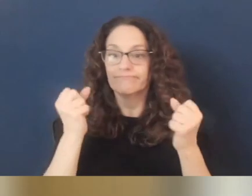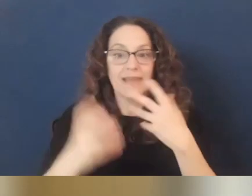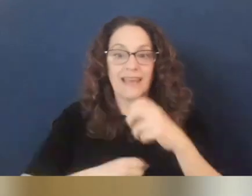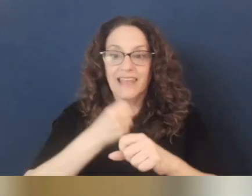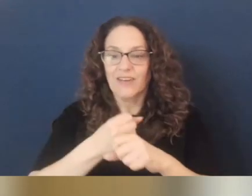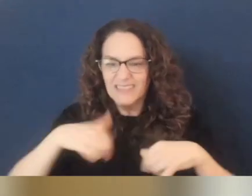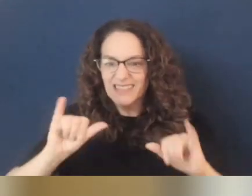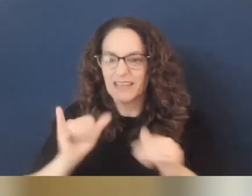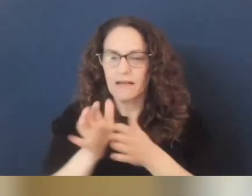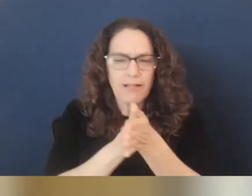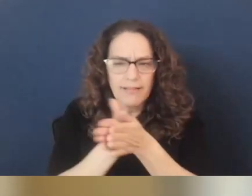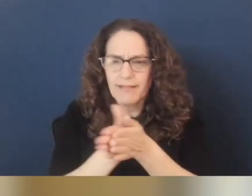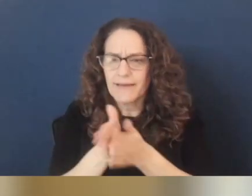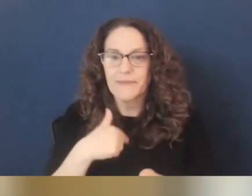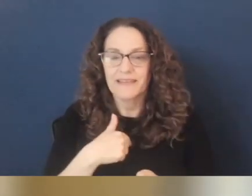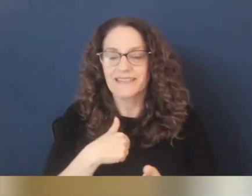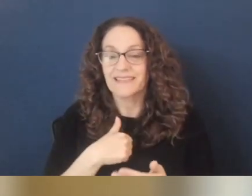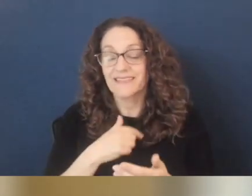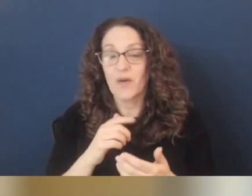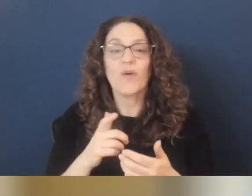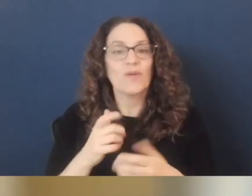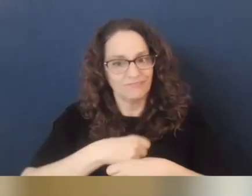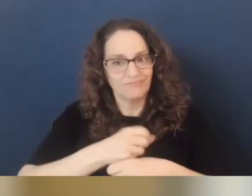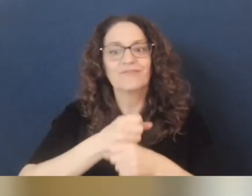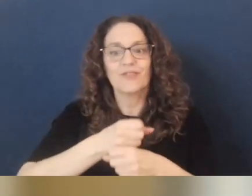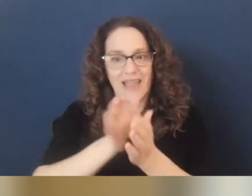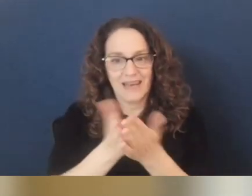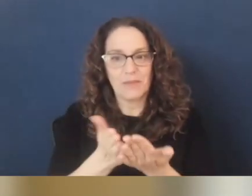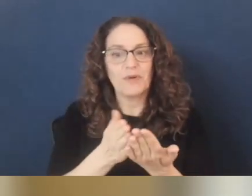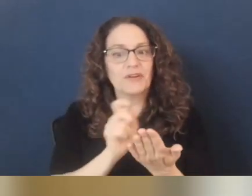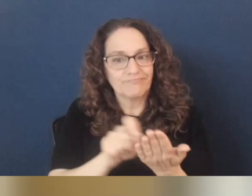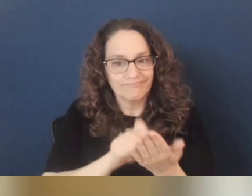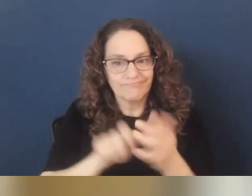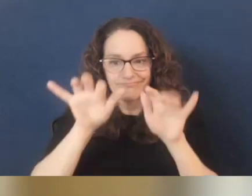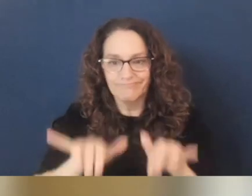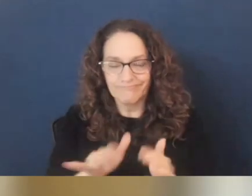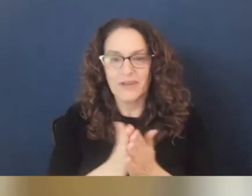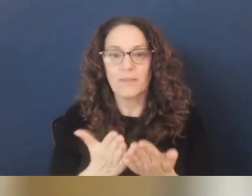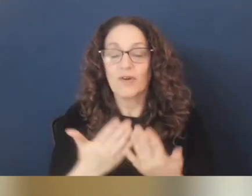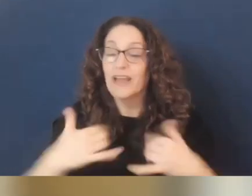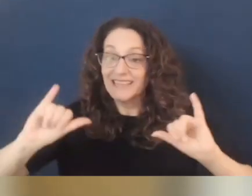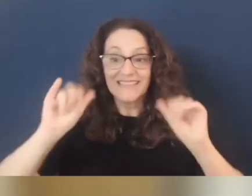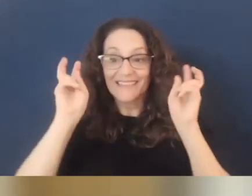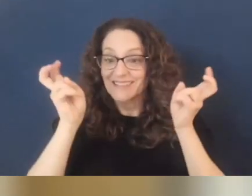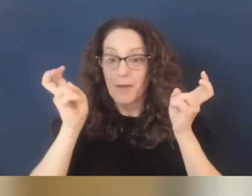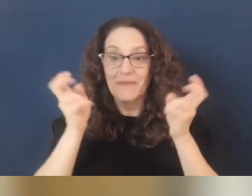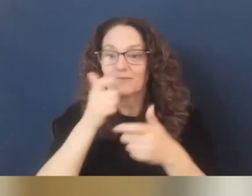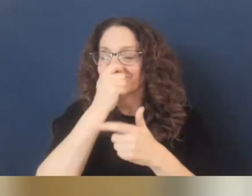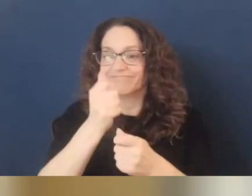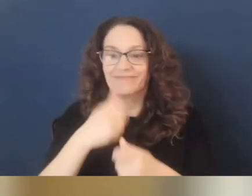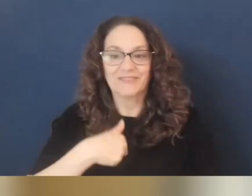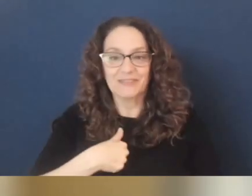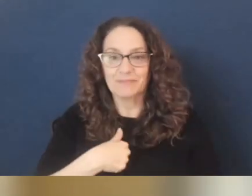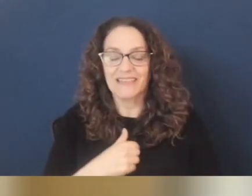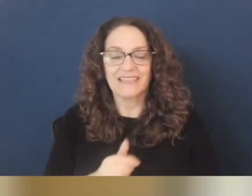time. And so I put together a book based on it, and it still remained interesting to me. So I welcome opportunities